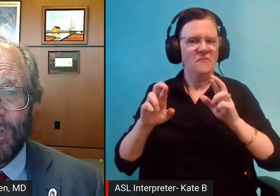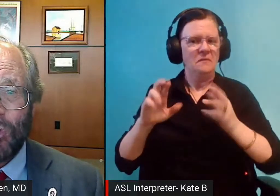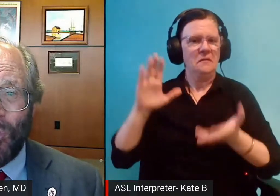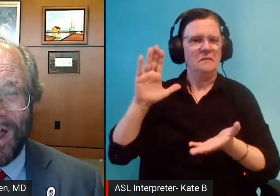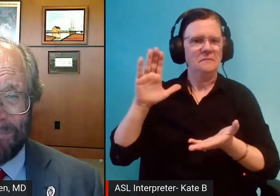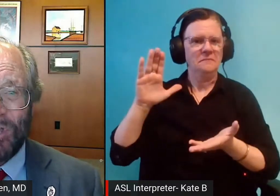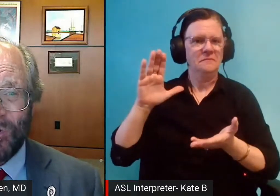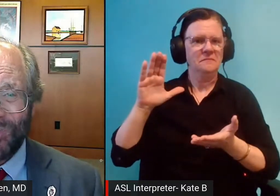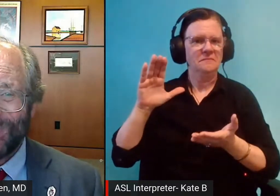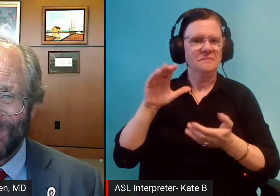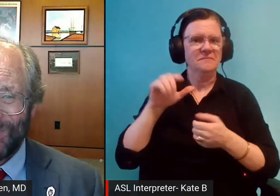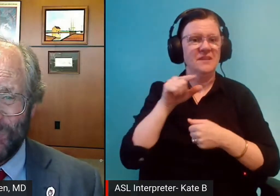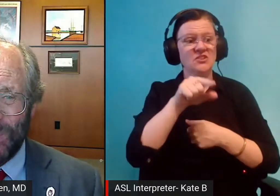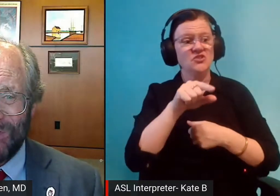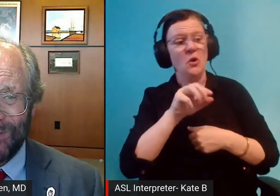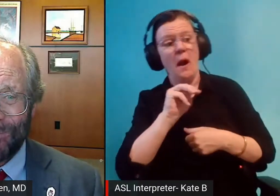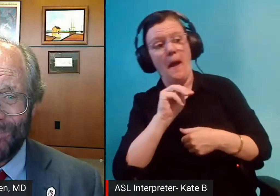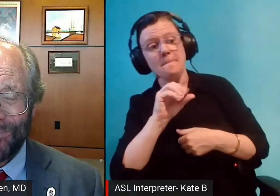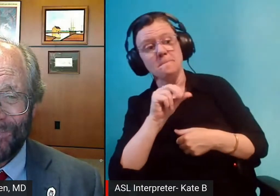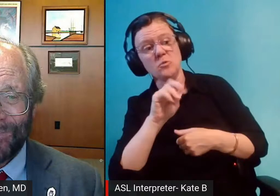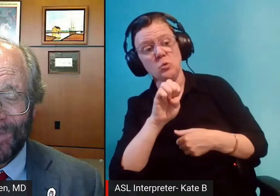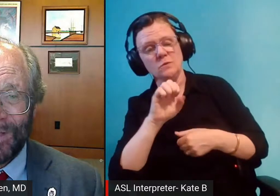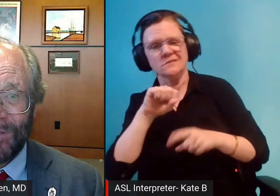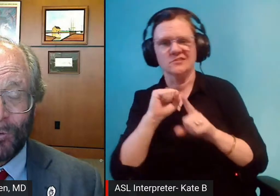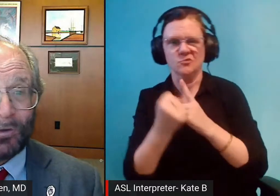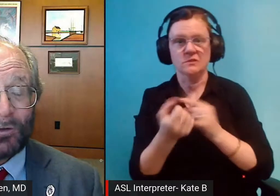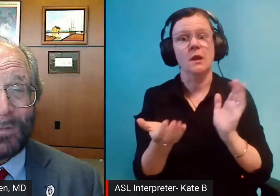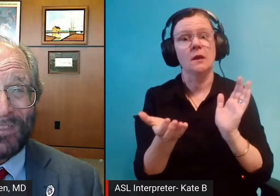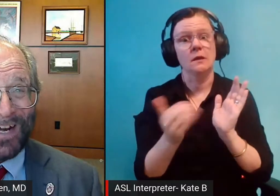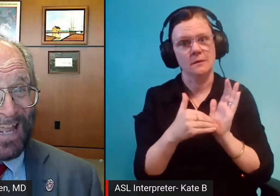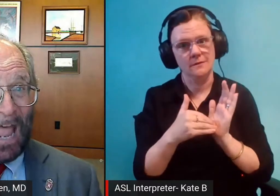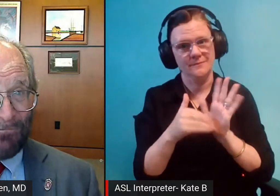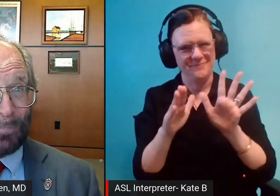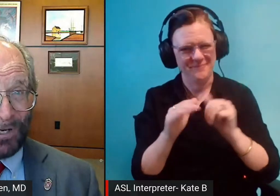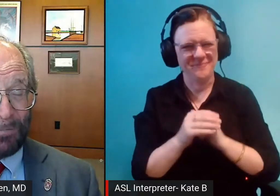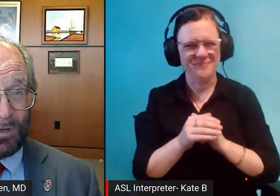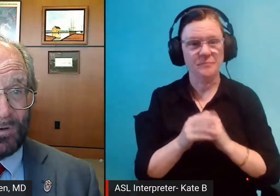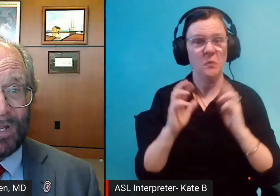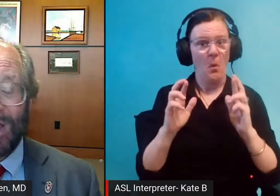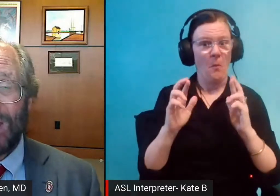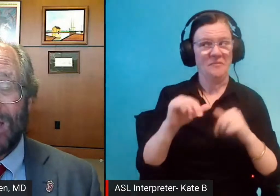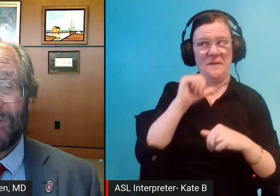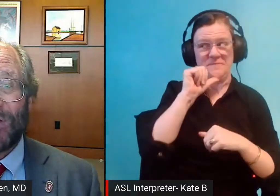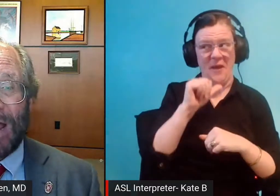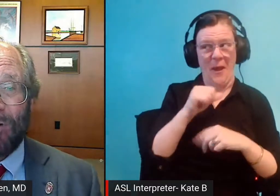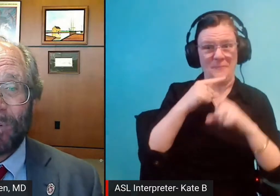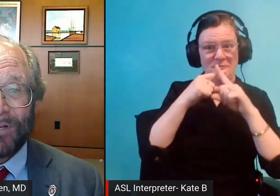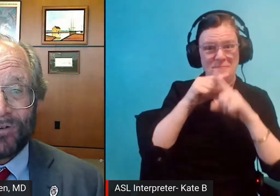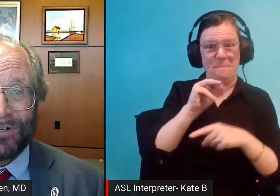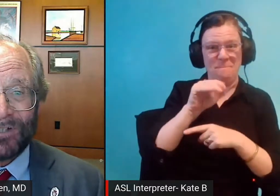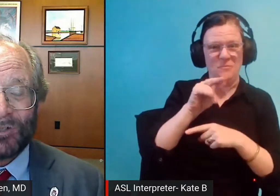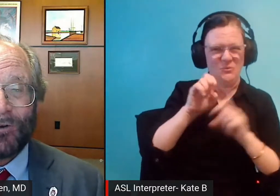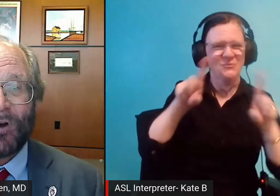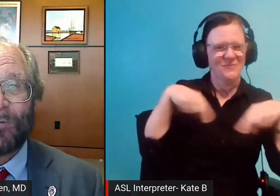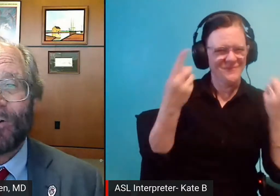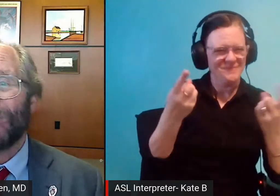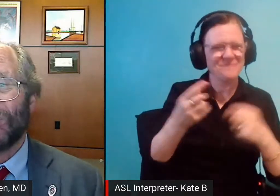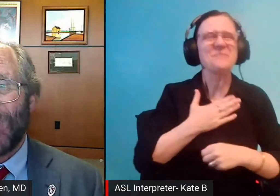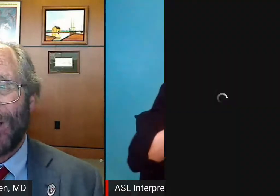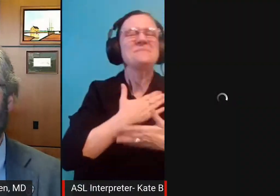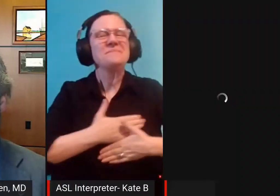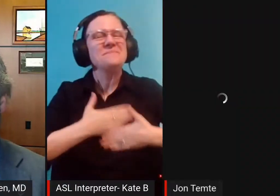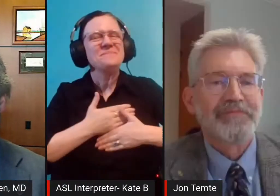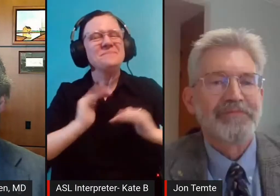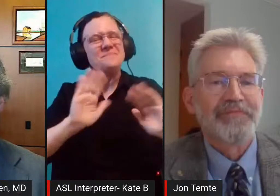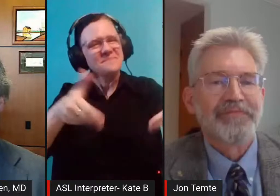another "you're on mute" situation. So assuming that I haven't been on mute, it's now a pleasure to turn it over